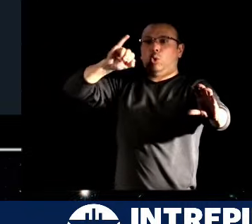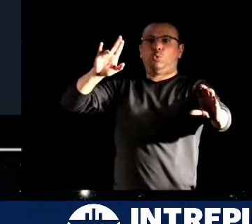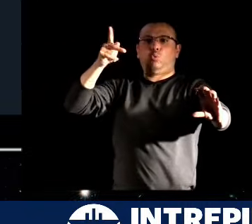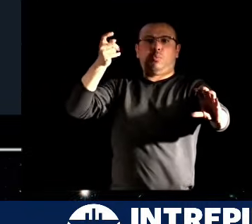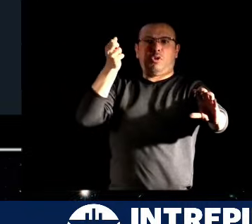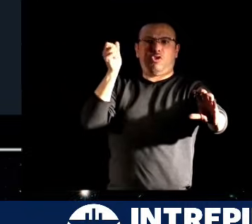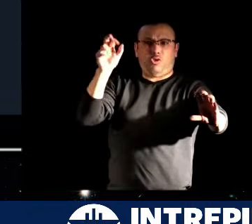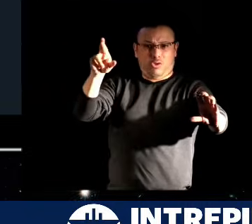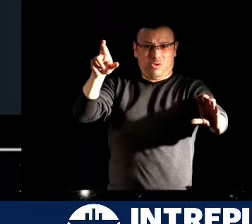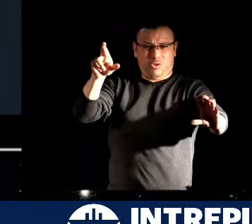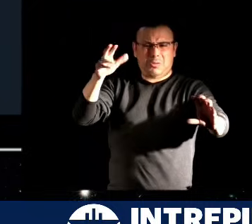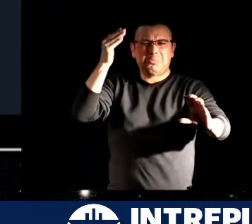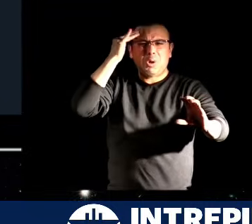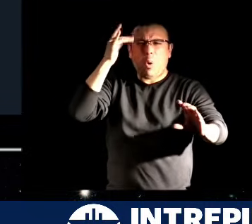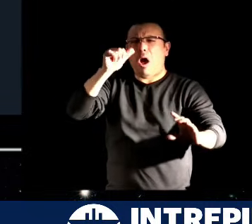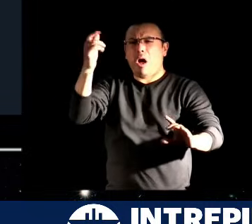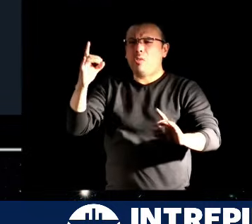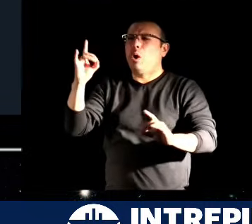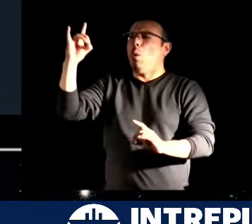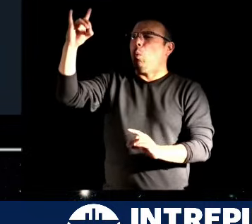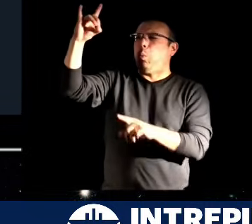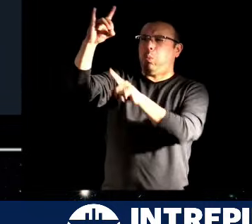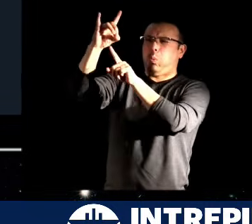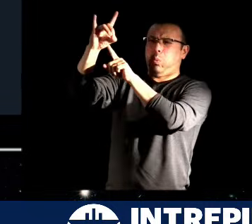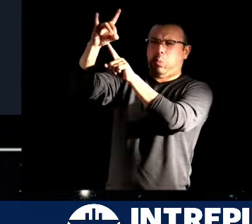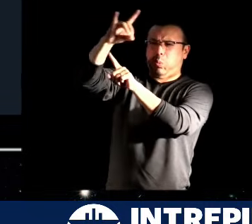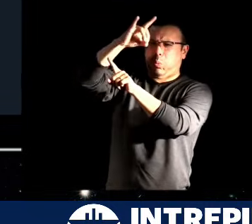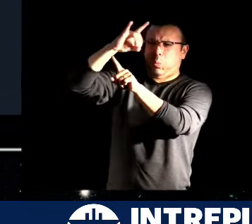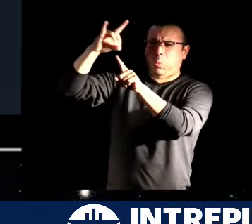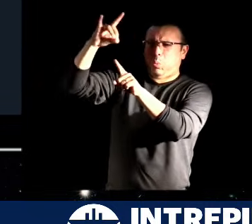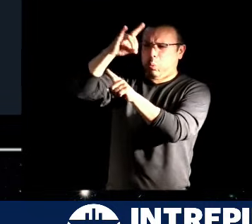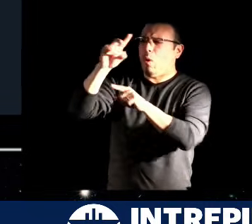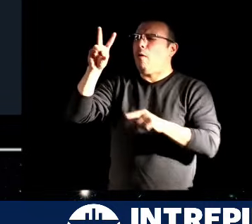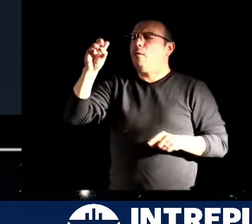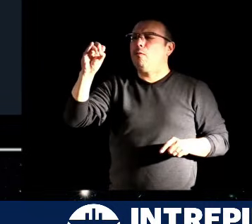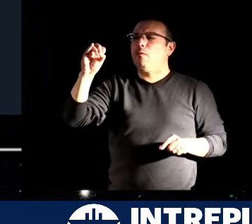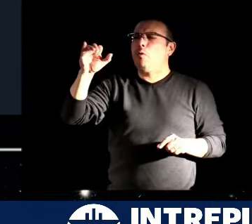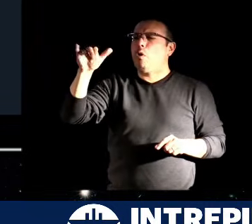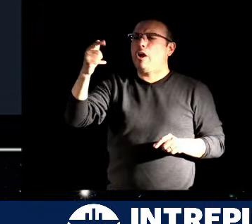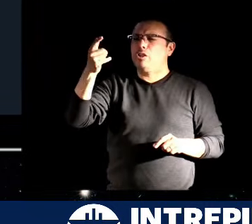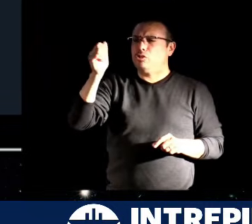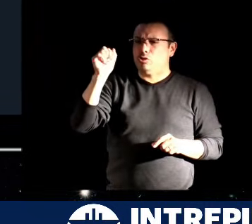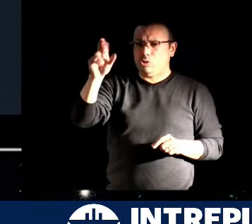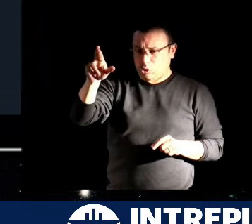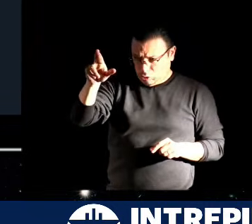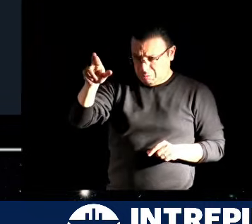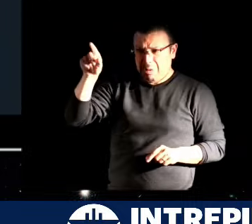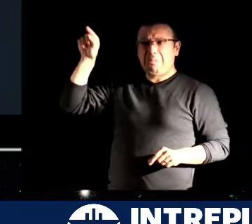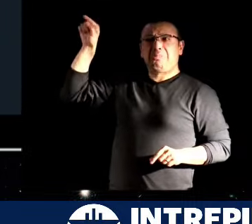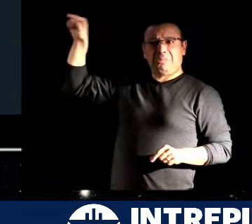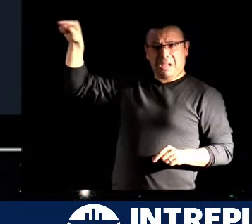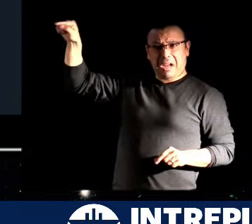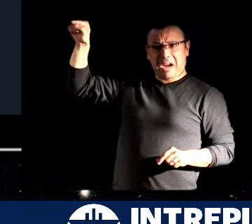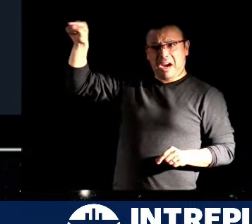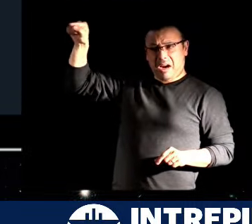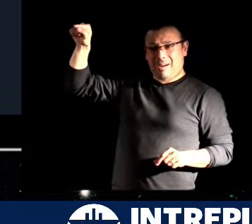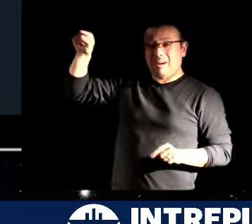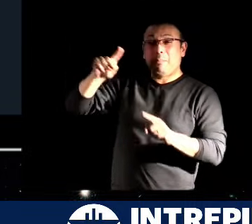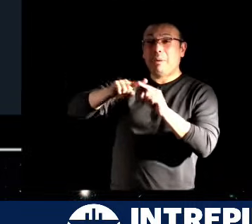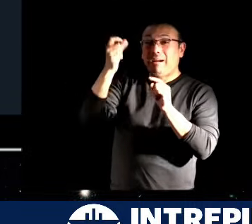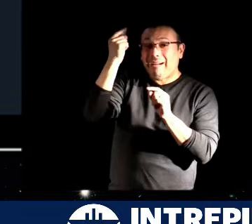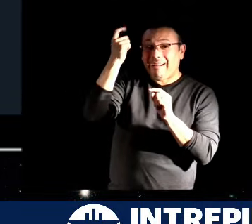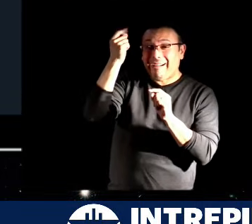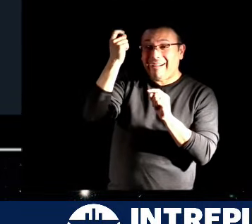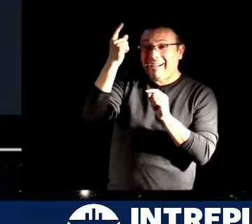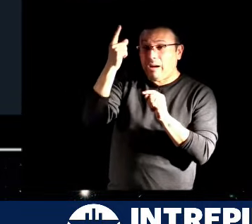past Voyager, if you're familiar with those, flew by Jupiter and got a massive gravity assist. We could go by that. But Jupiter